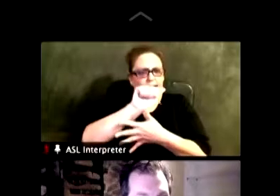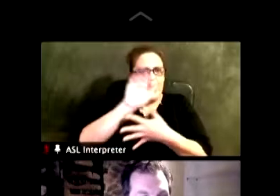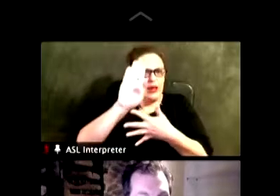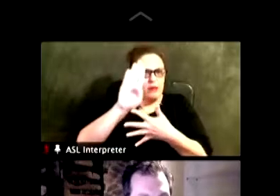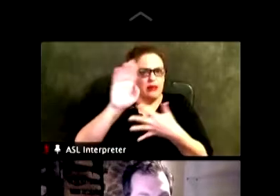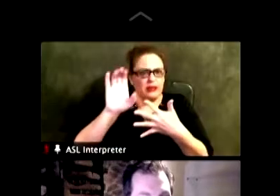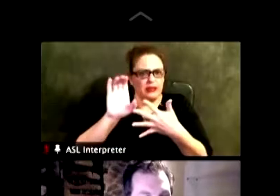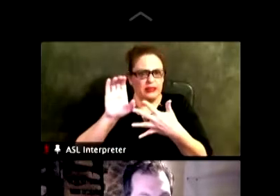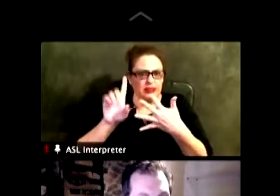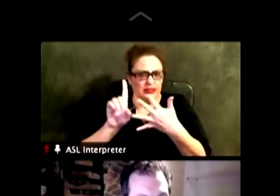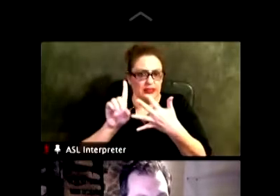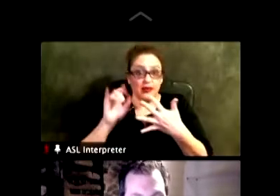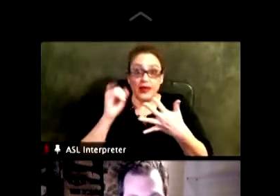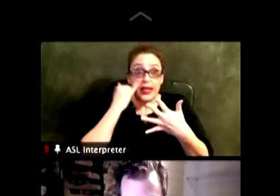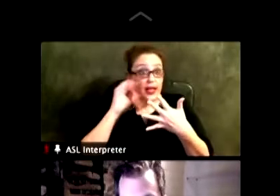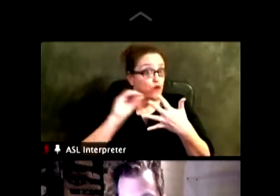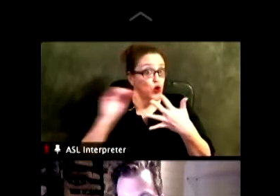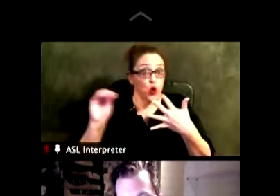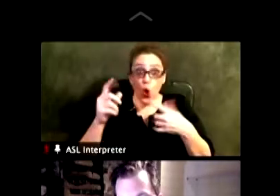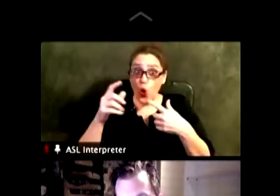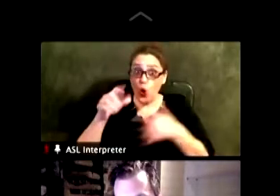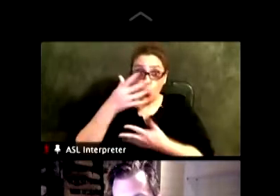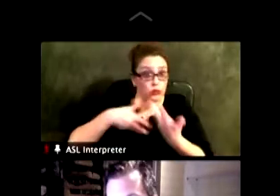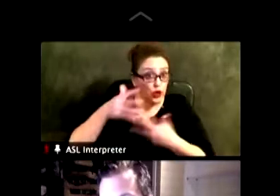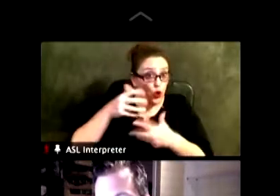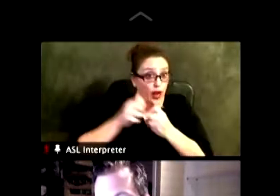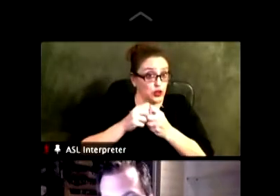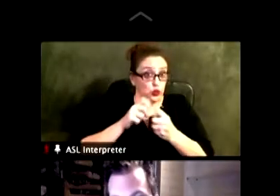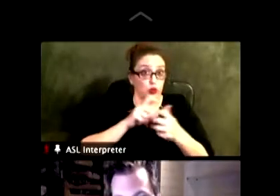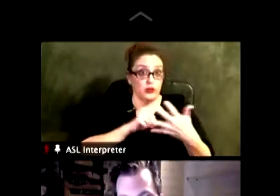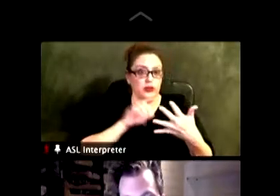police, please press 4.